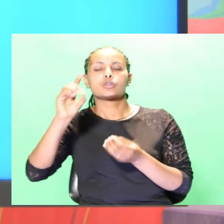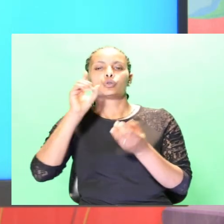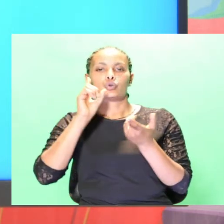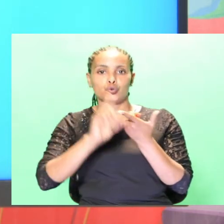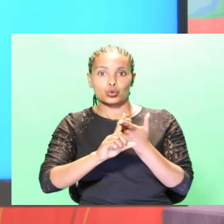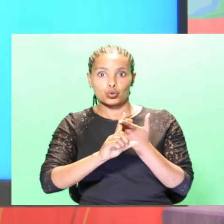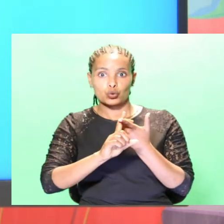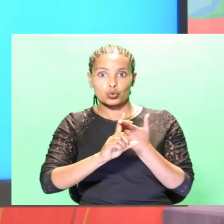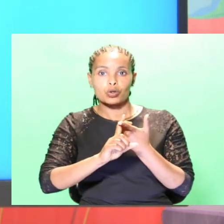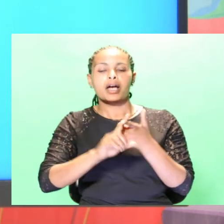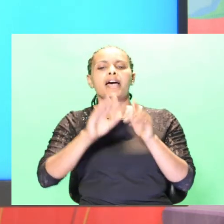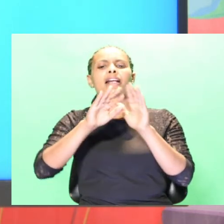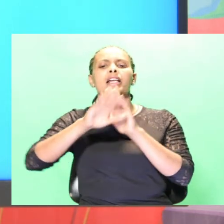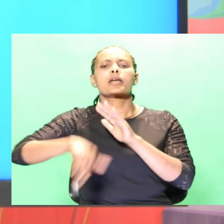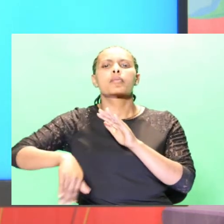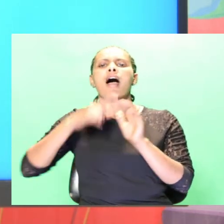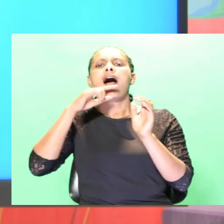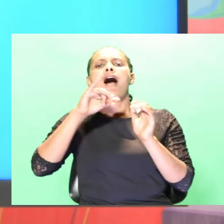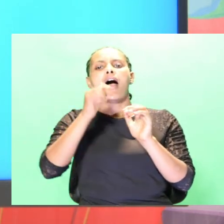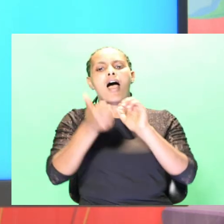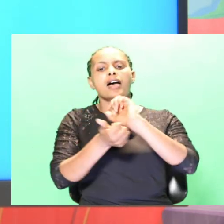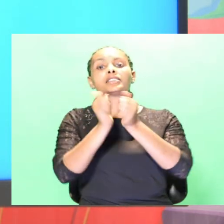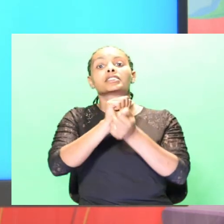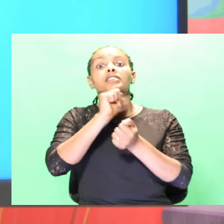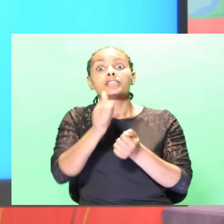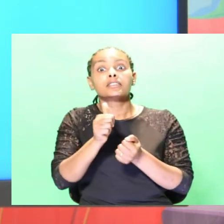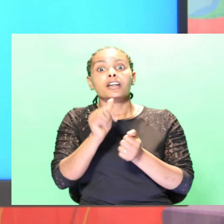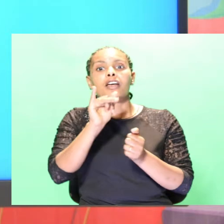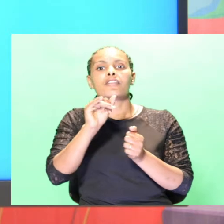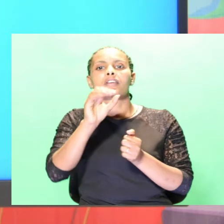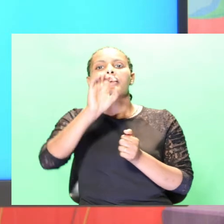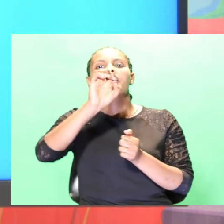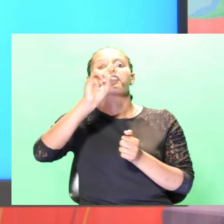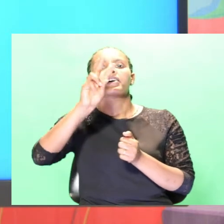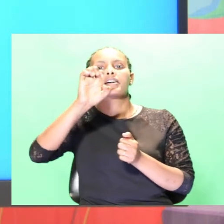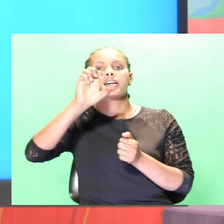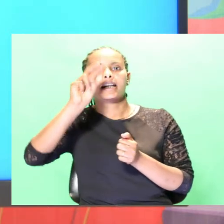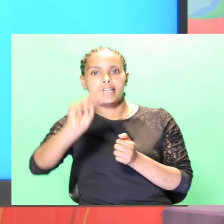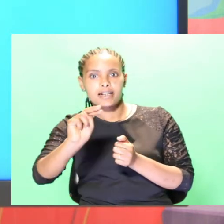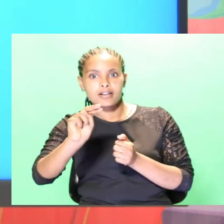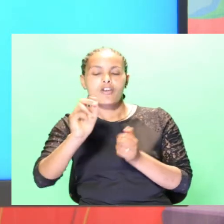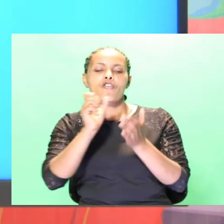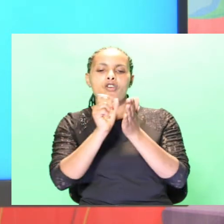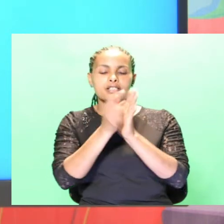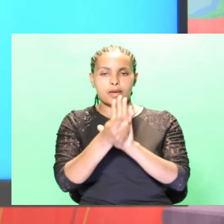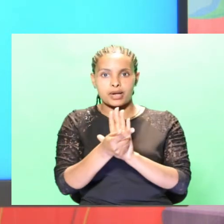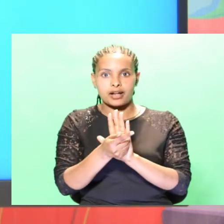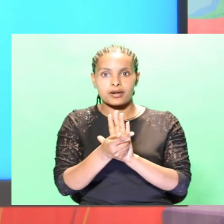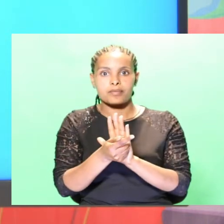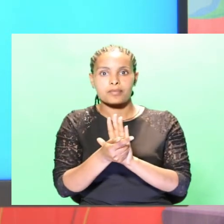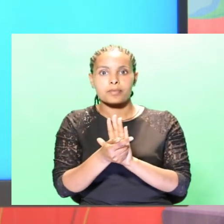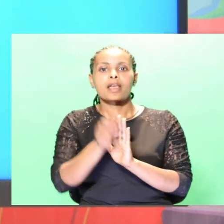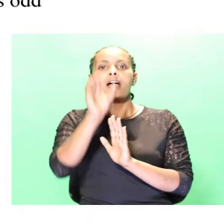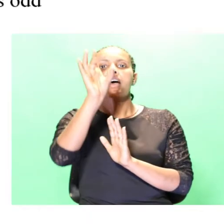2. Remains unchanged if it is even. For example,